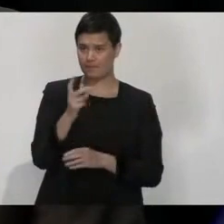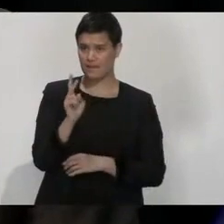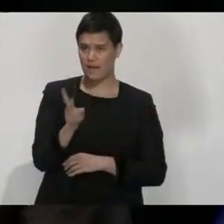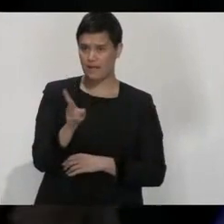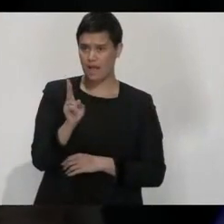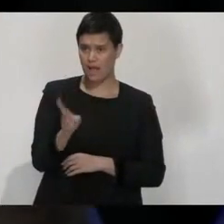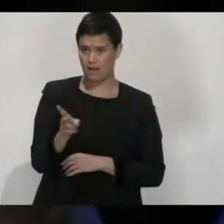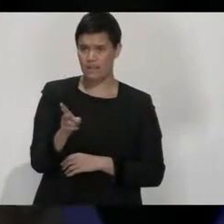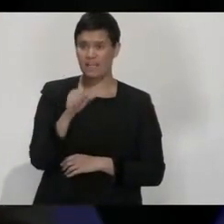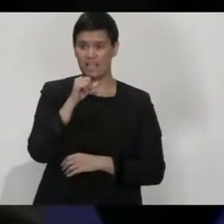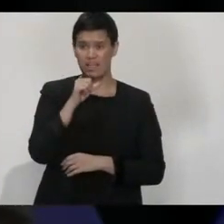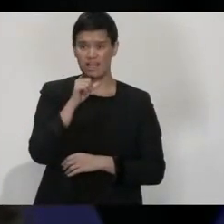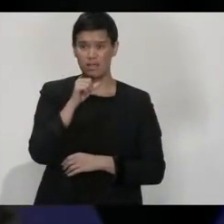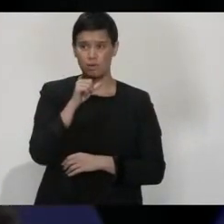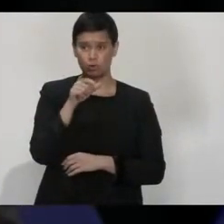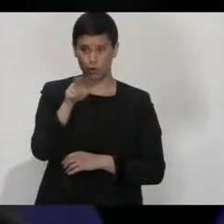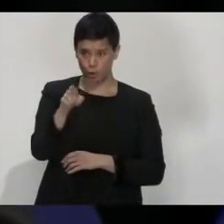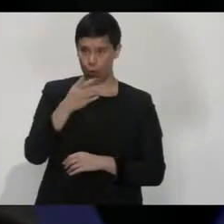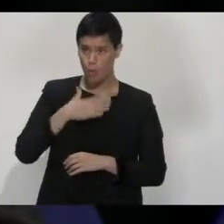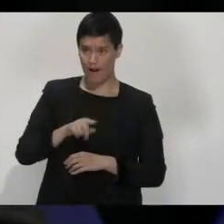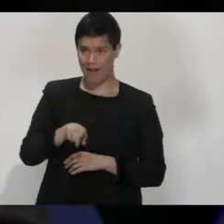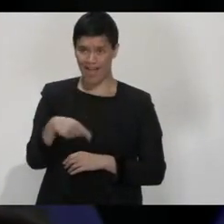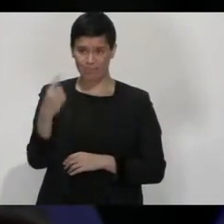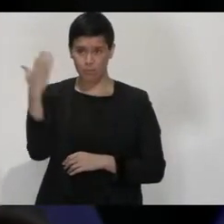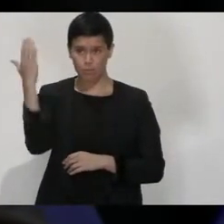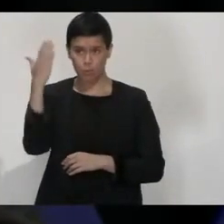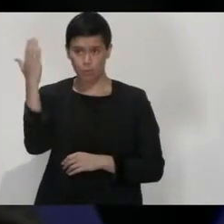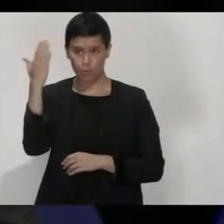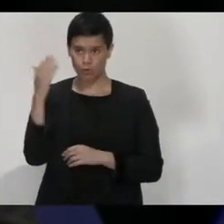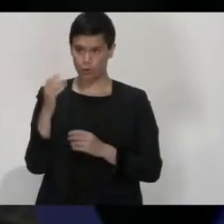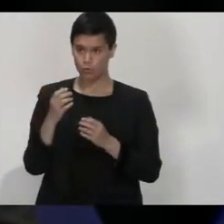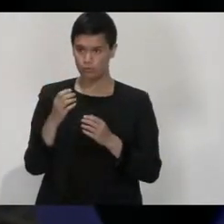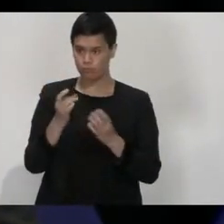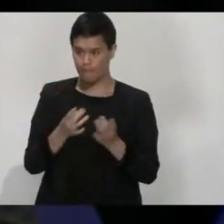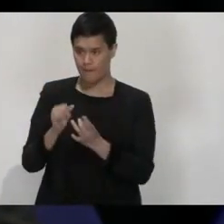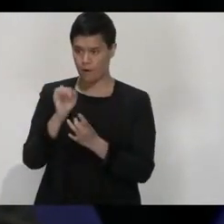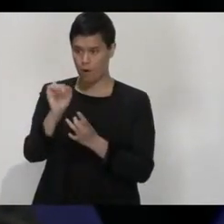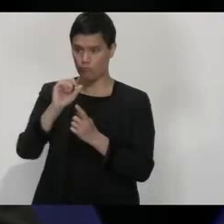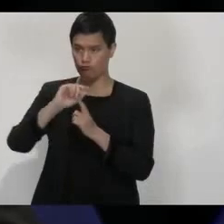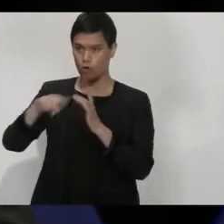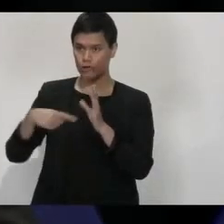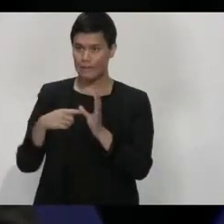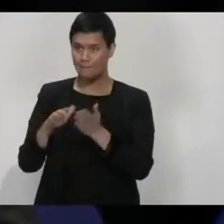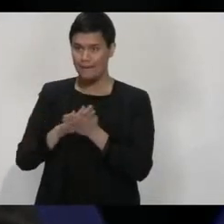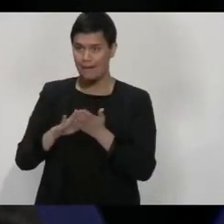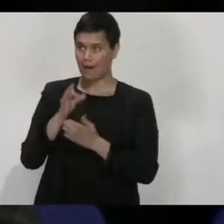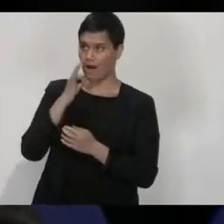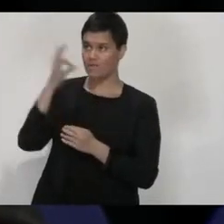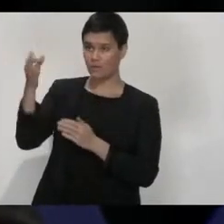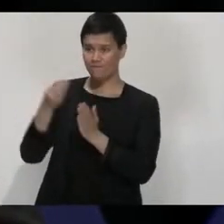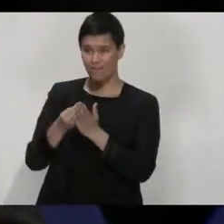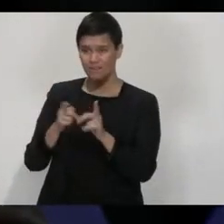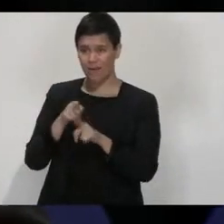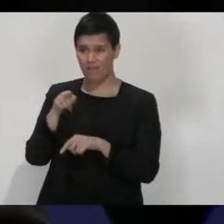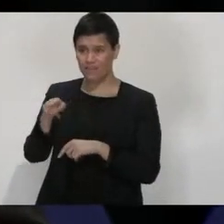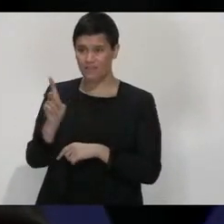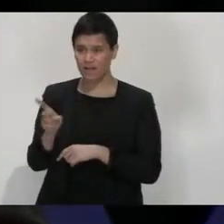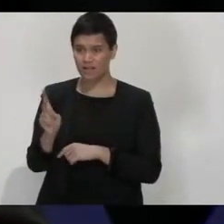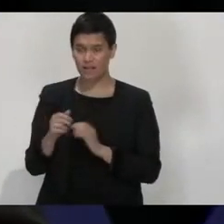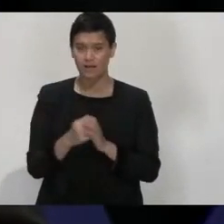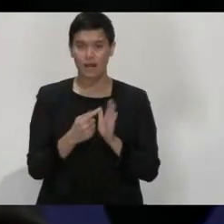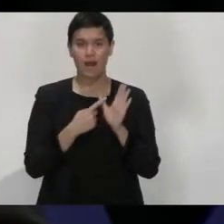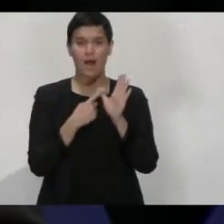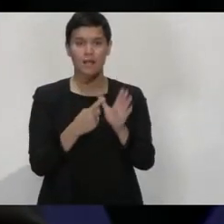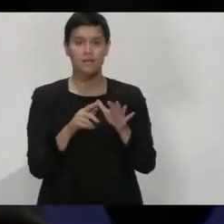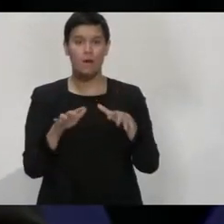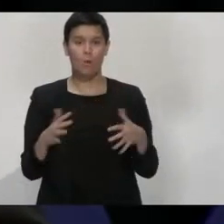something ready to go, so that this doesn't happen. There is indeed that education pipeline that has been worked on, and I think if you put those questions to Minister Hipkins, he'd be able to tell you at